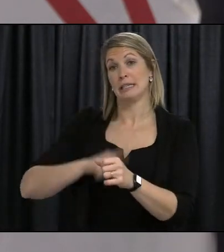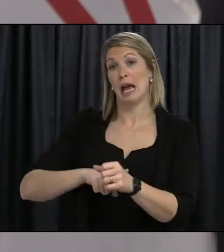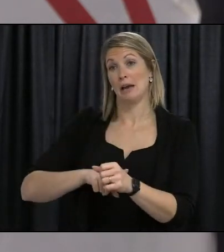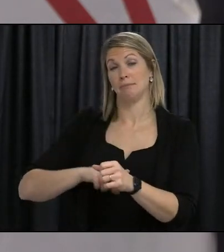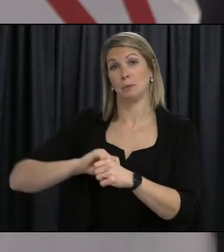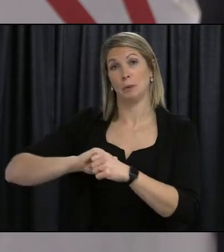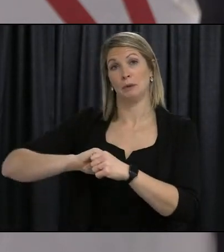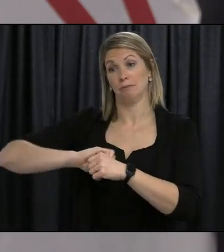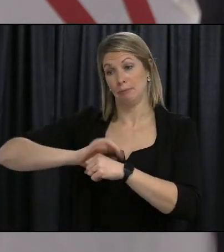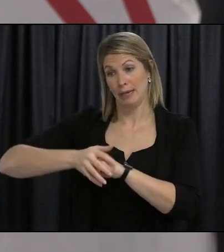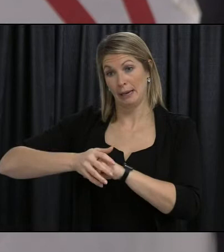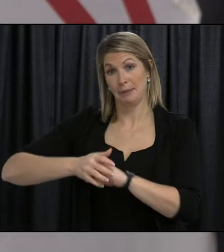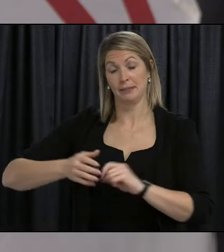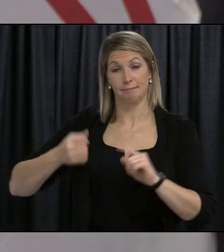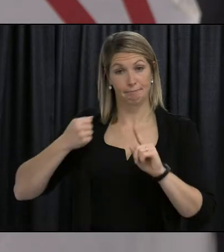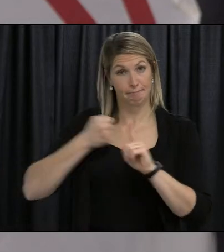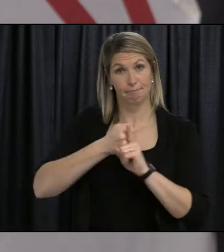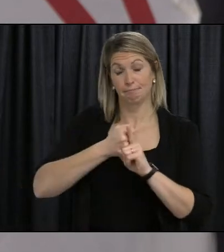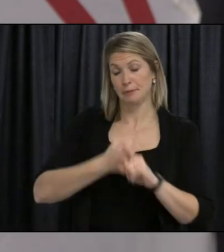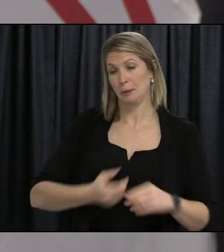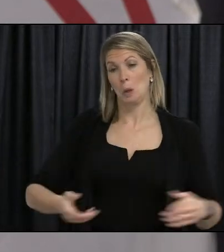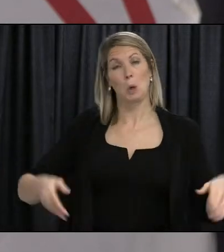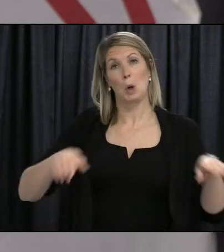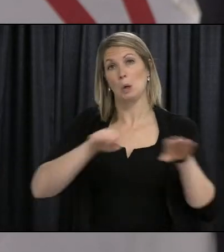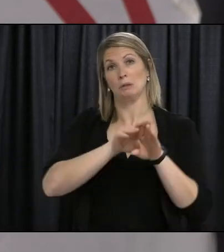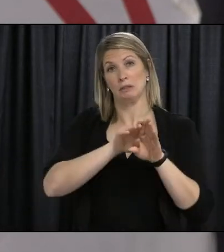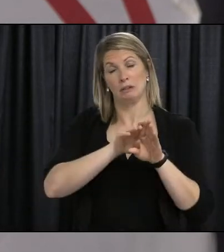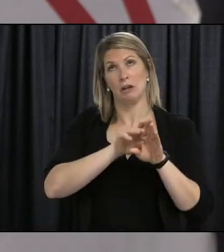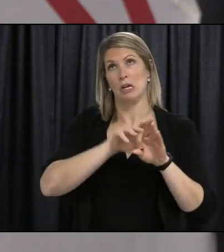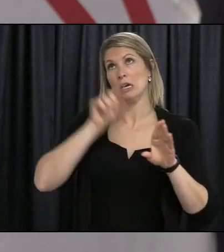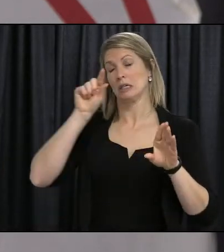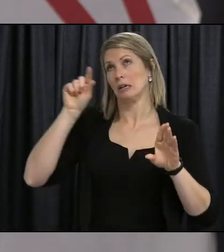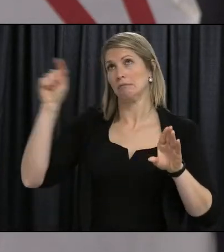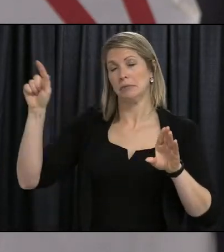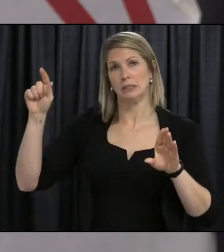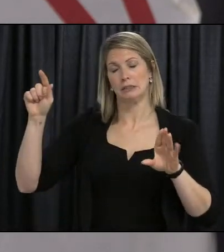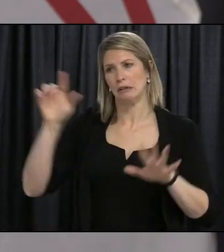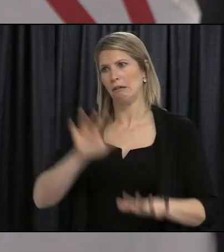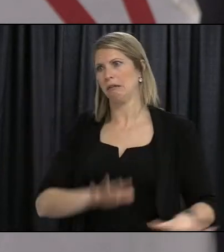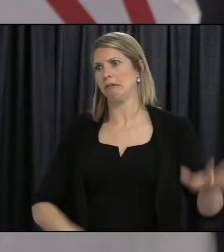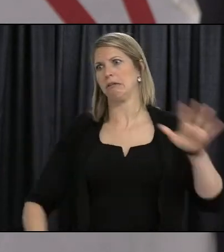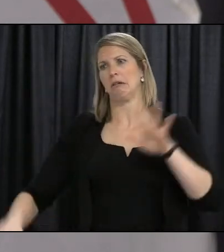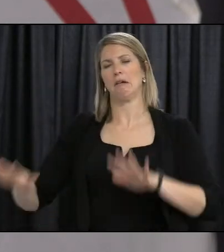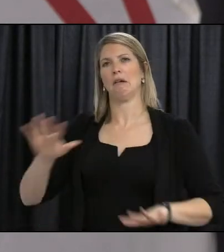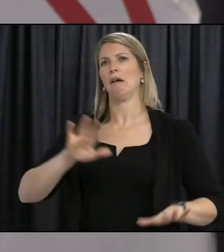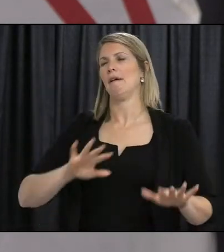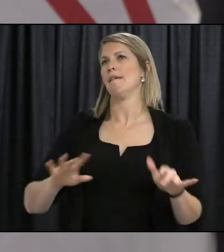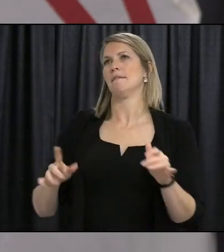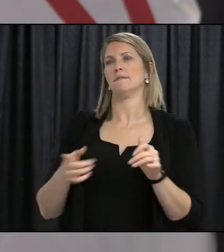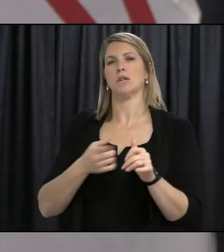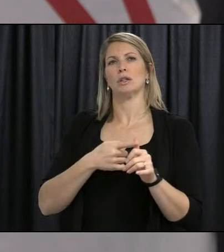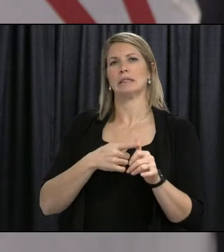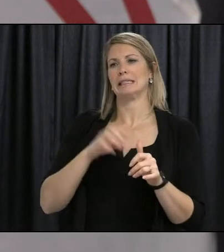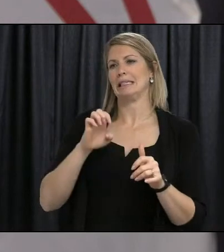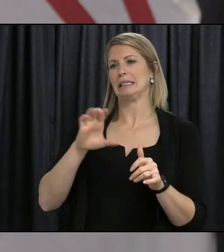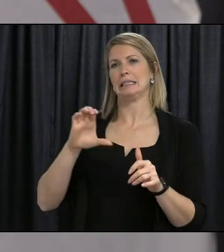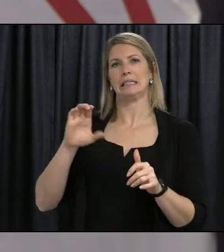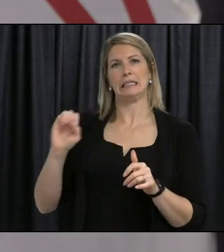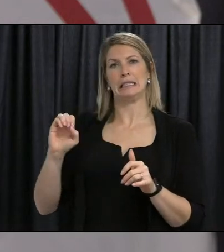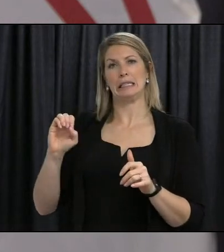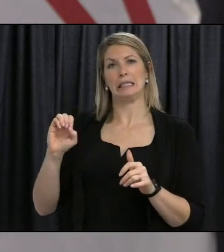had worked very hard to ensure that early childhood educators, for